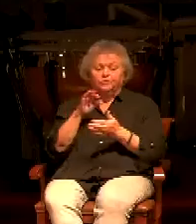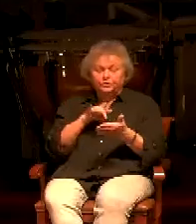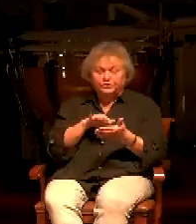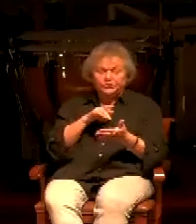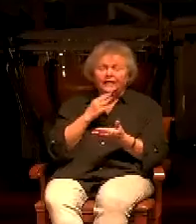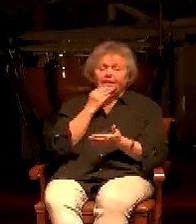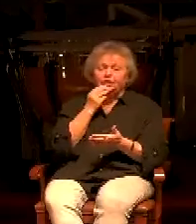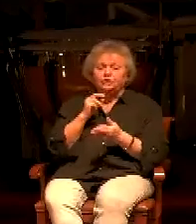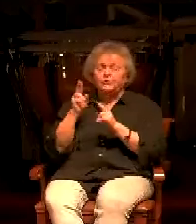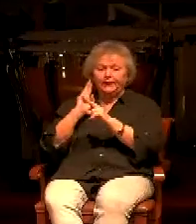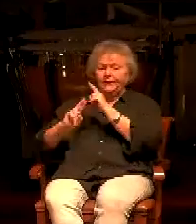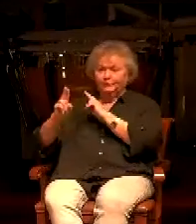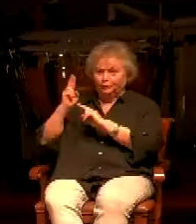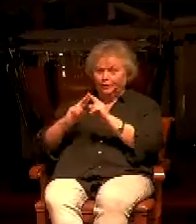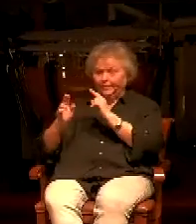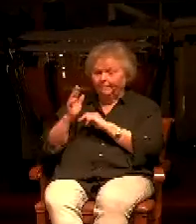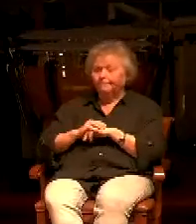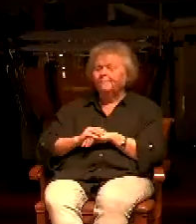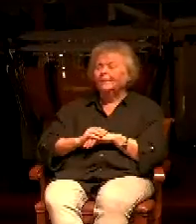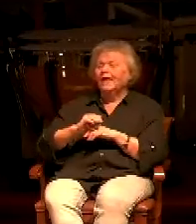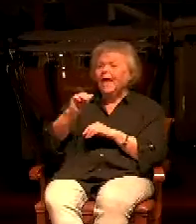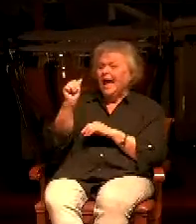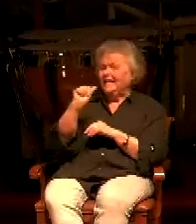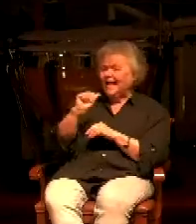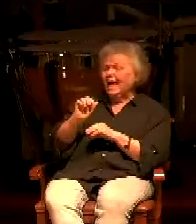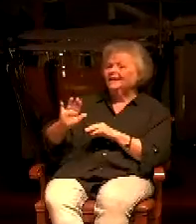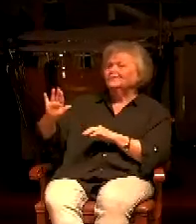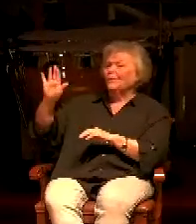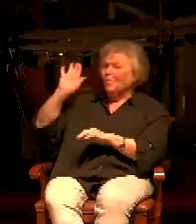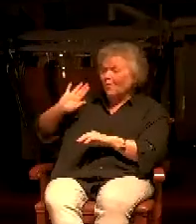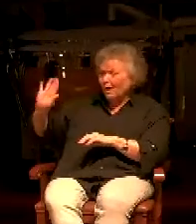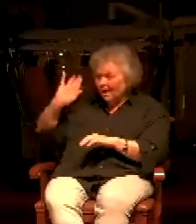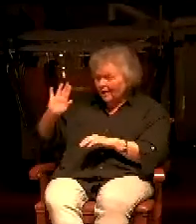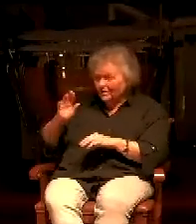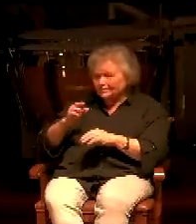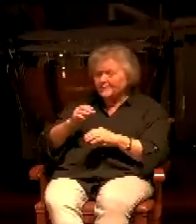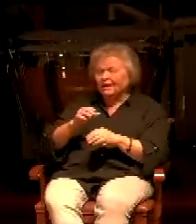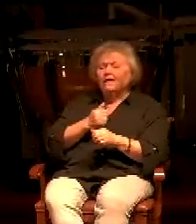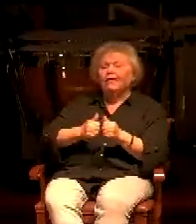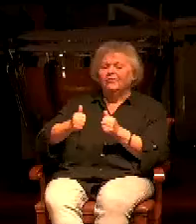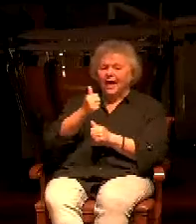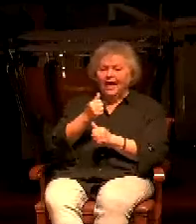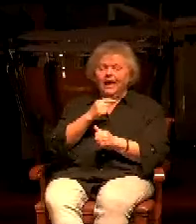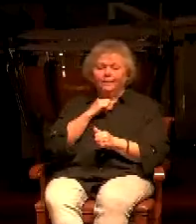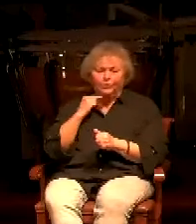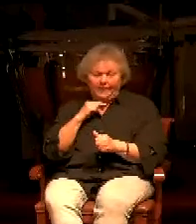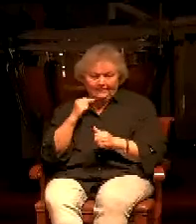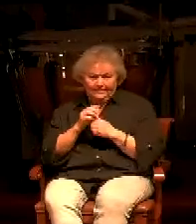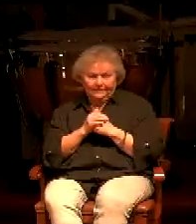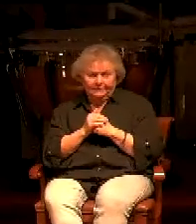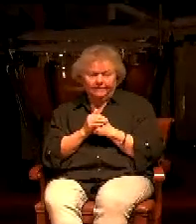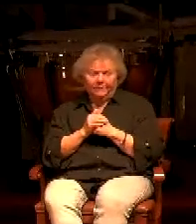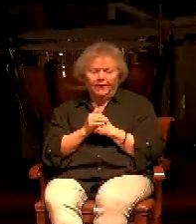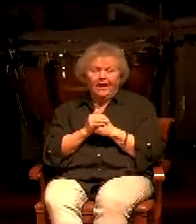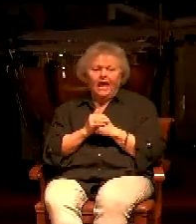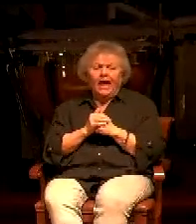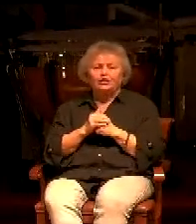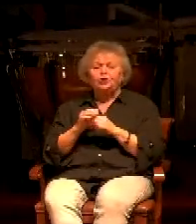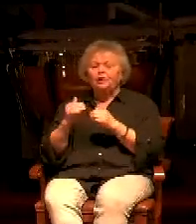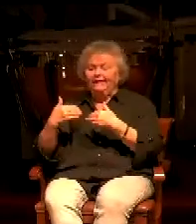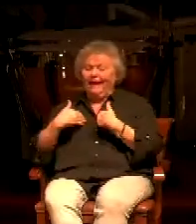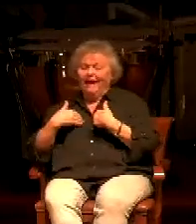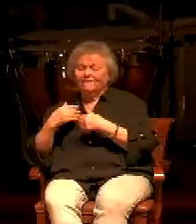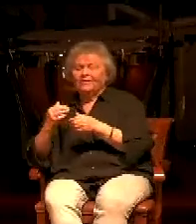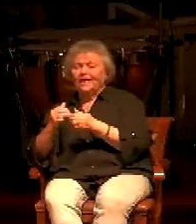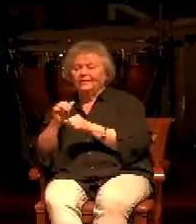that Annas was the high priest, and the high priest was a lifetime position. High priest meant that they were over the council of the Jewish priest, that when they held